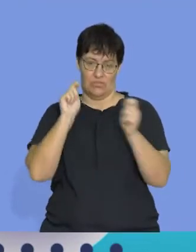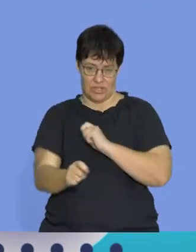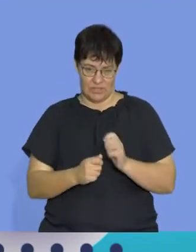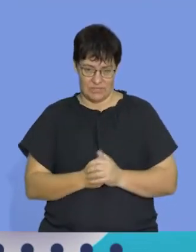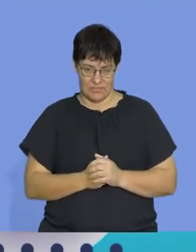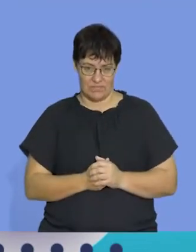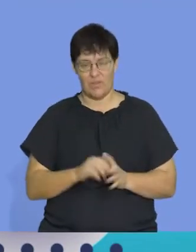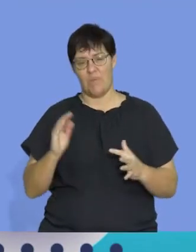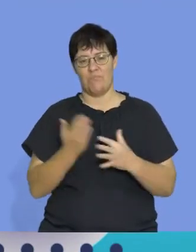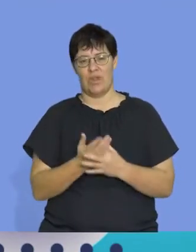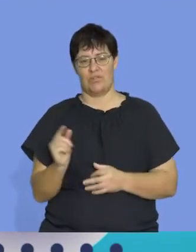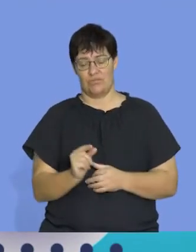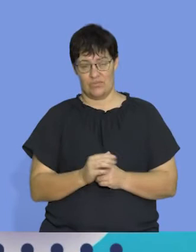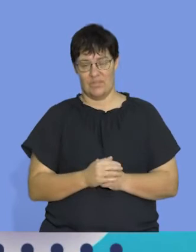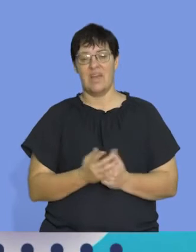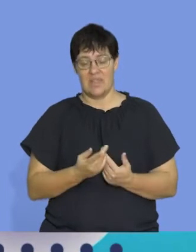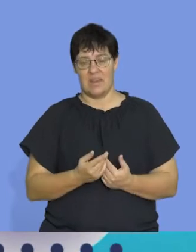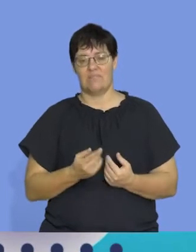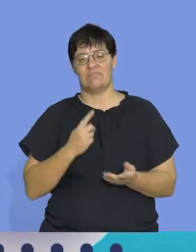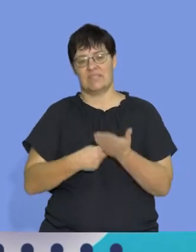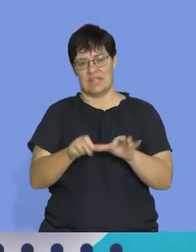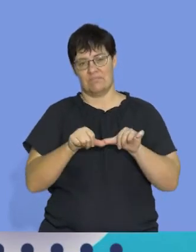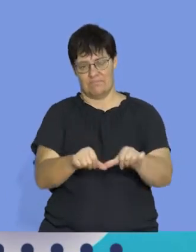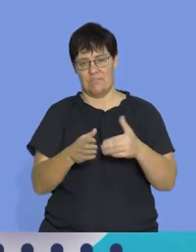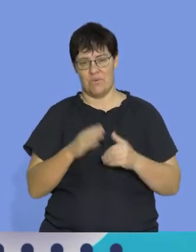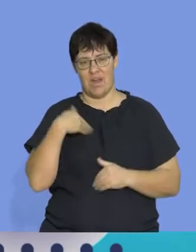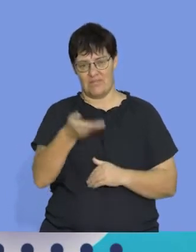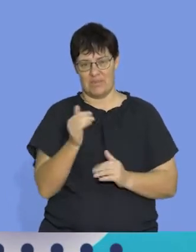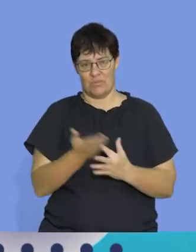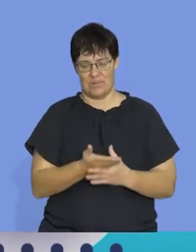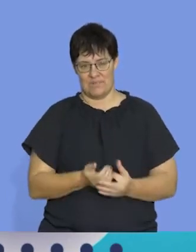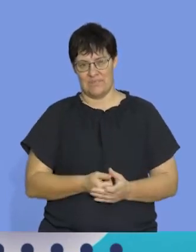Let's take a short breather before we take our discussion forward. See you after the break.